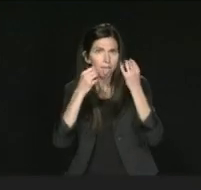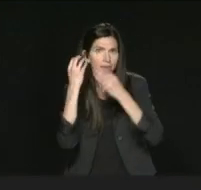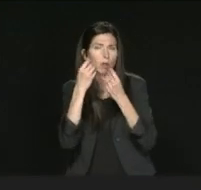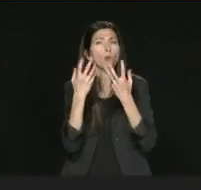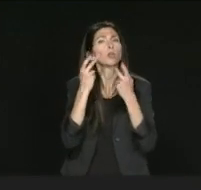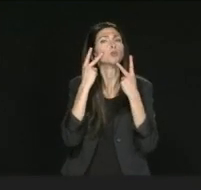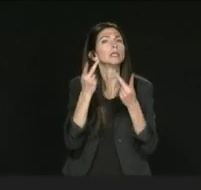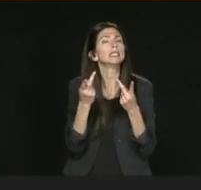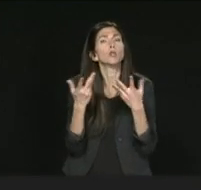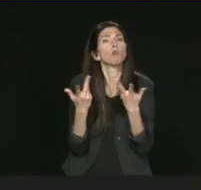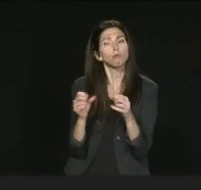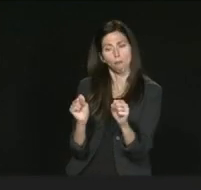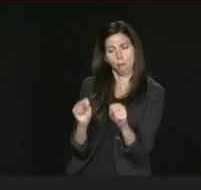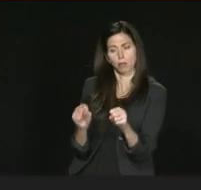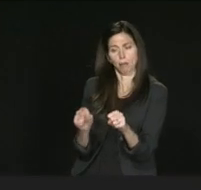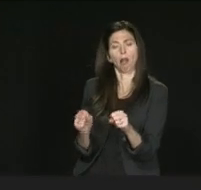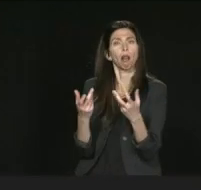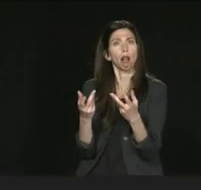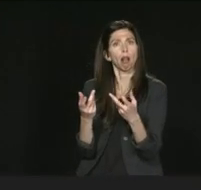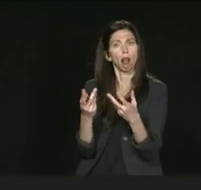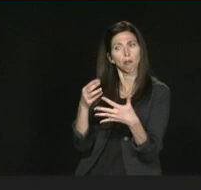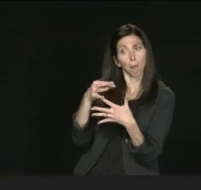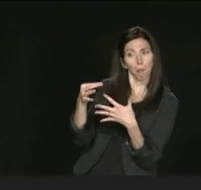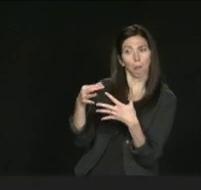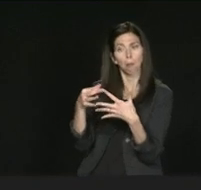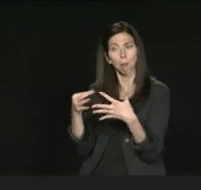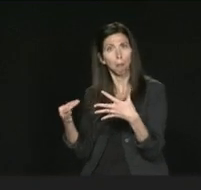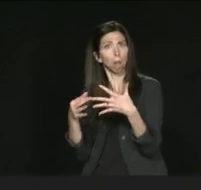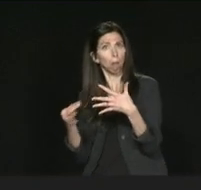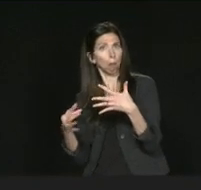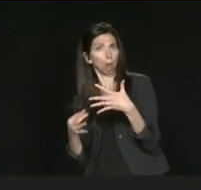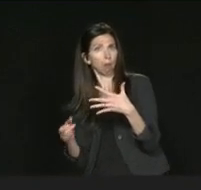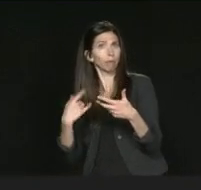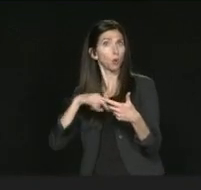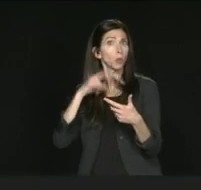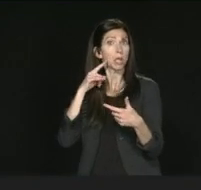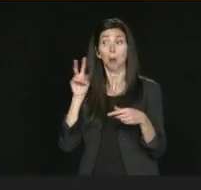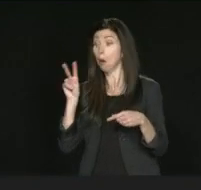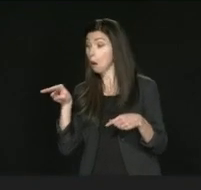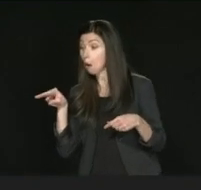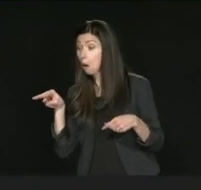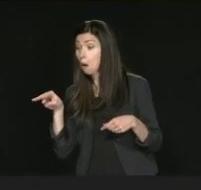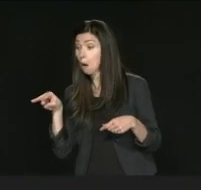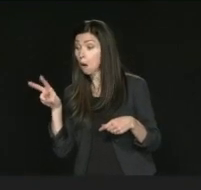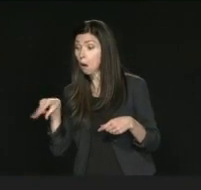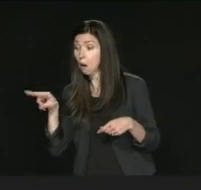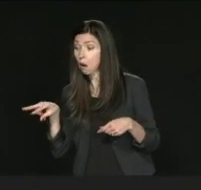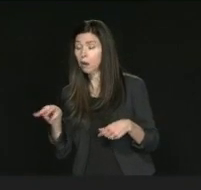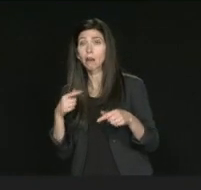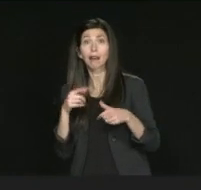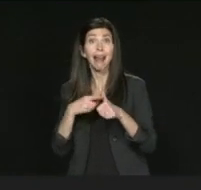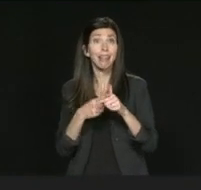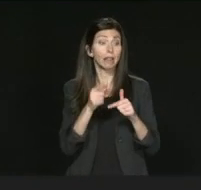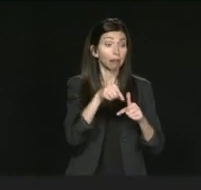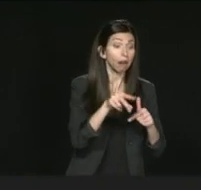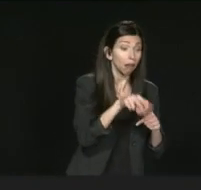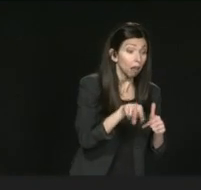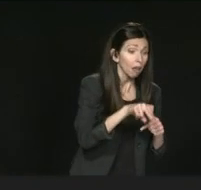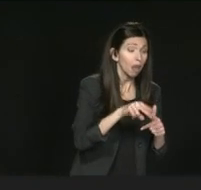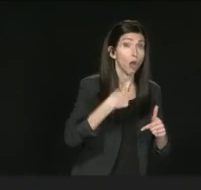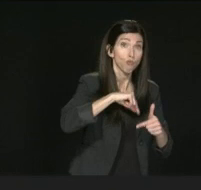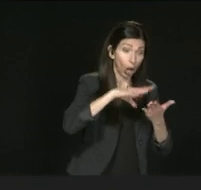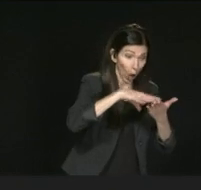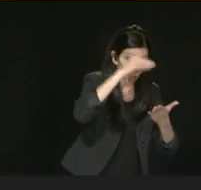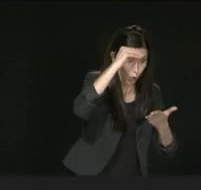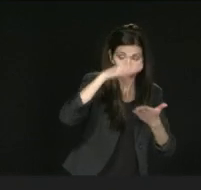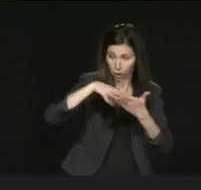jurisdiction and learn what's, you know, been happening. Because I think if there are certain tools that are better than others, that's the kind of knowledge